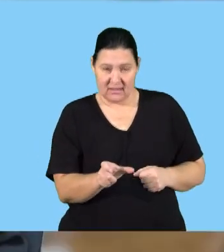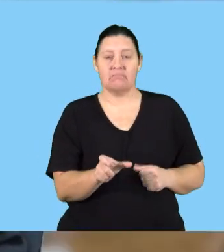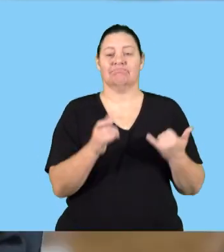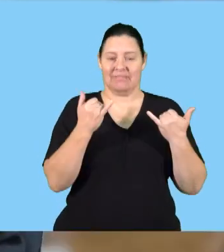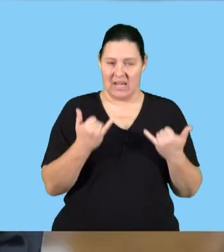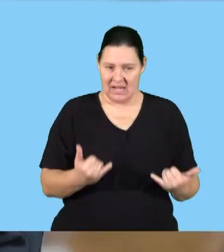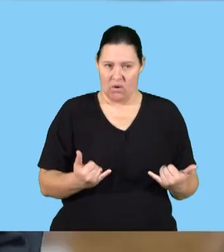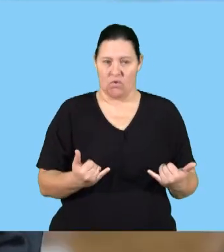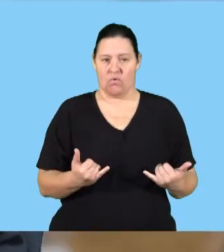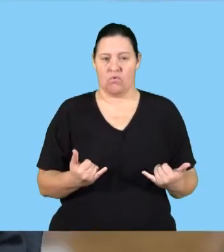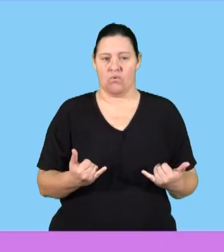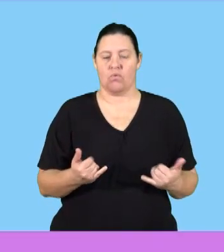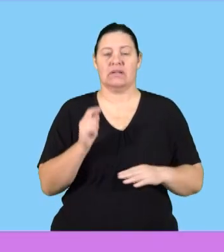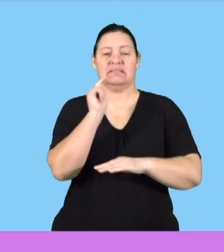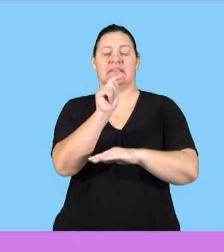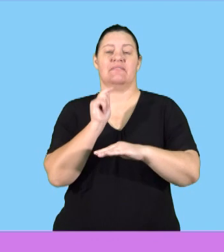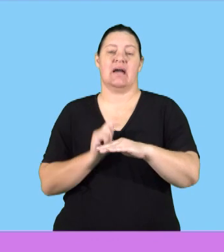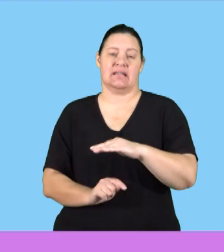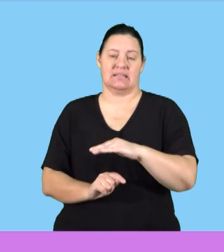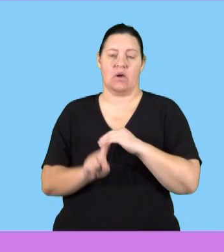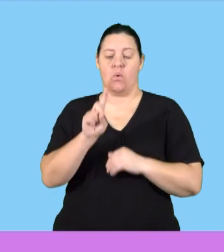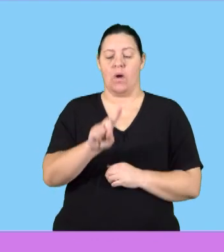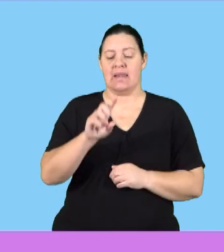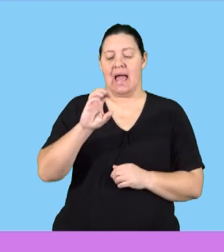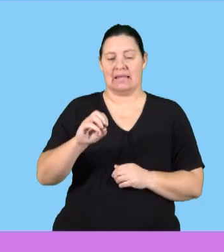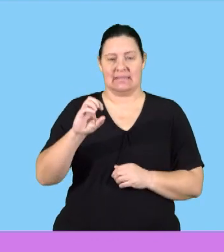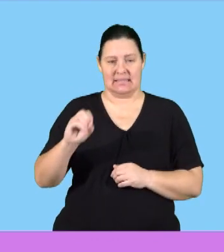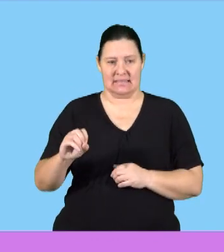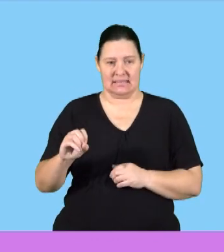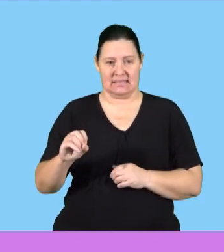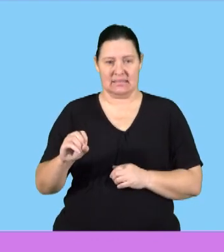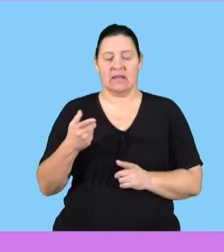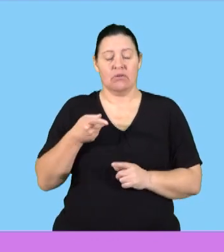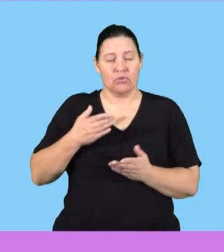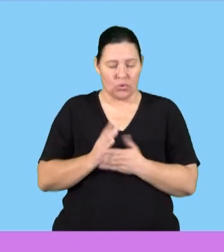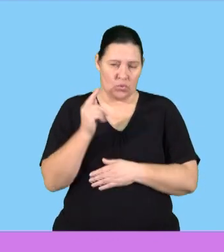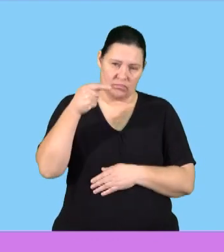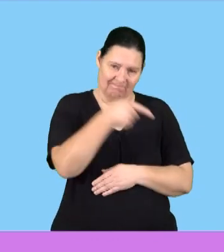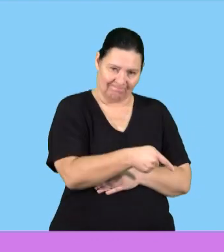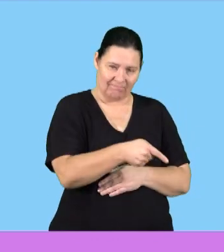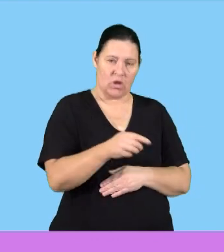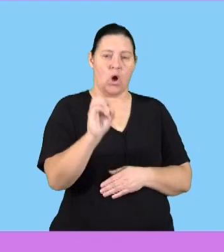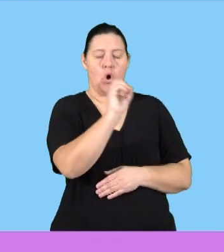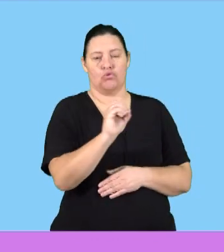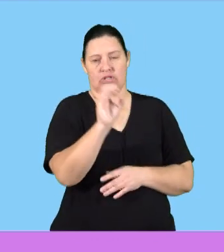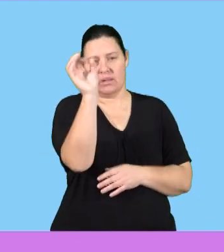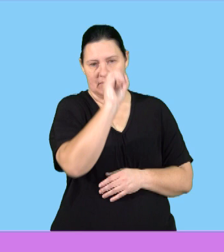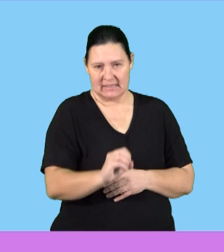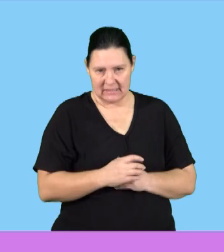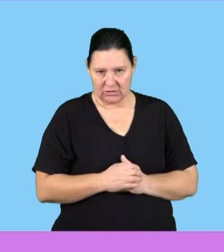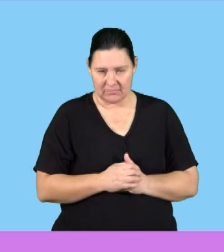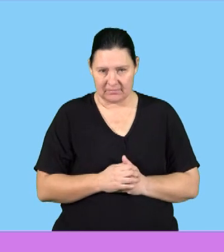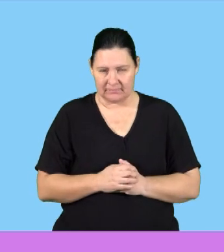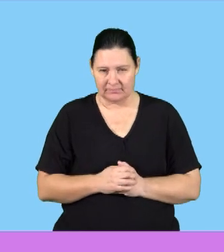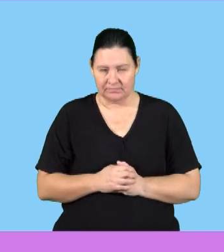percentage, then we are going to divide 100 by the original